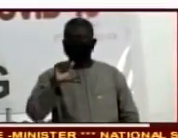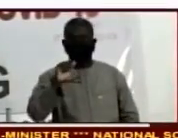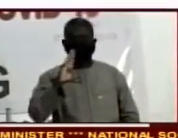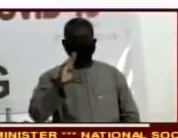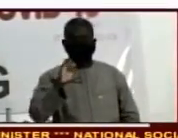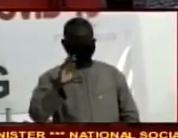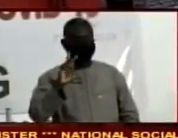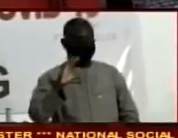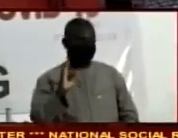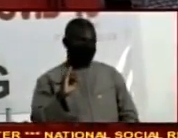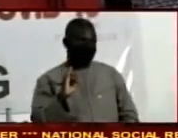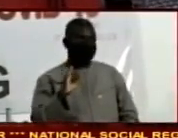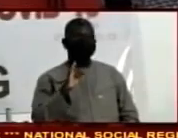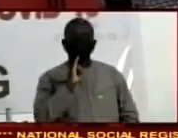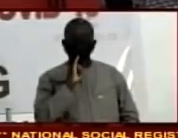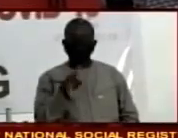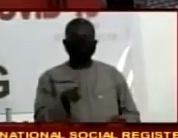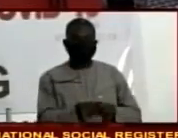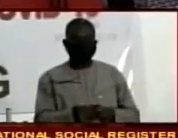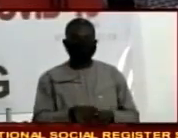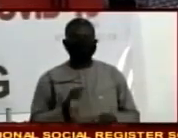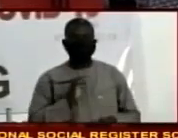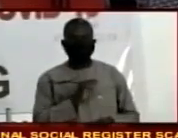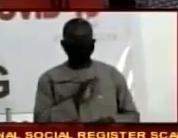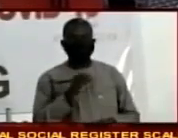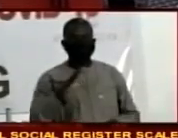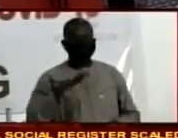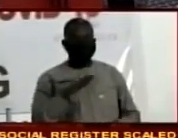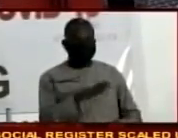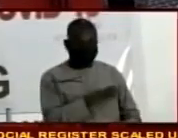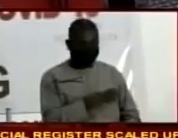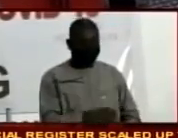is also a member of the committee.